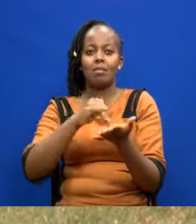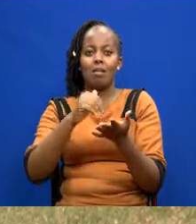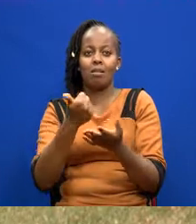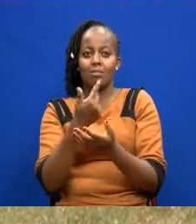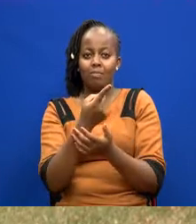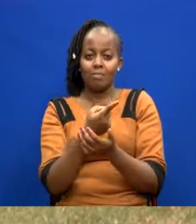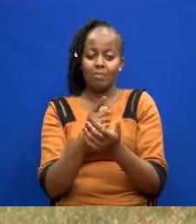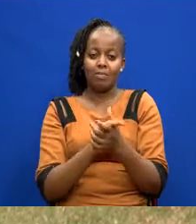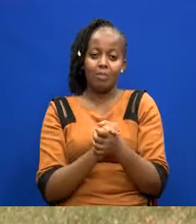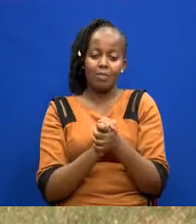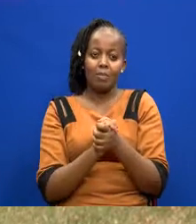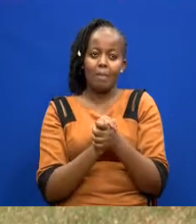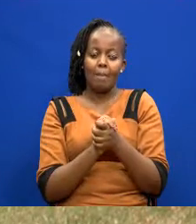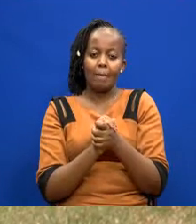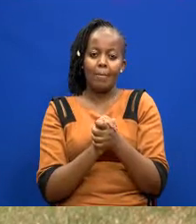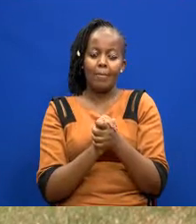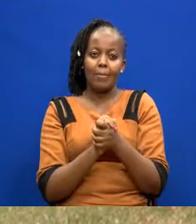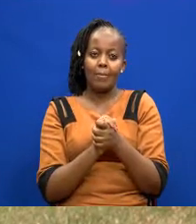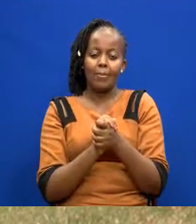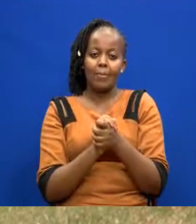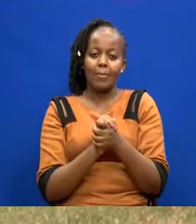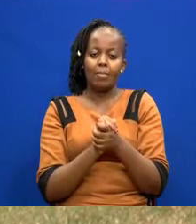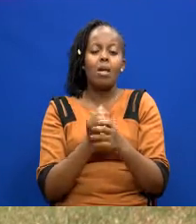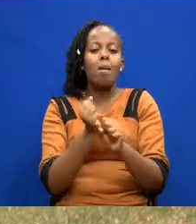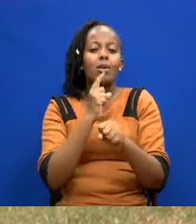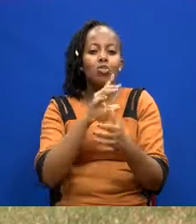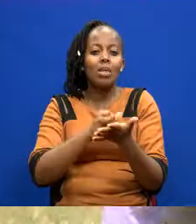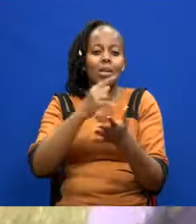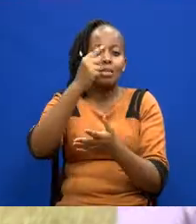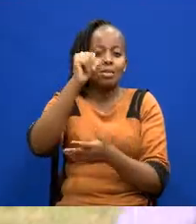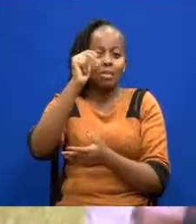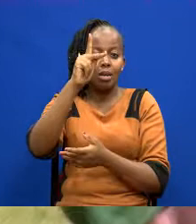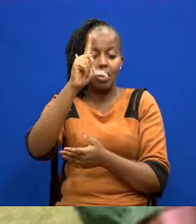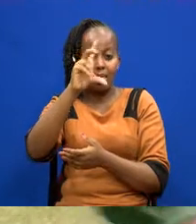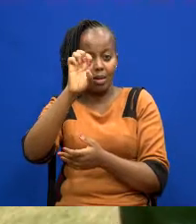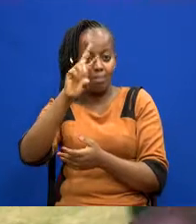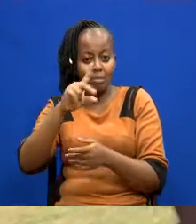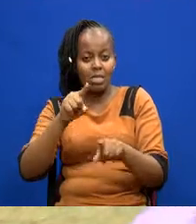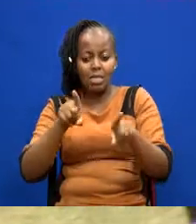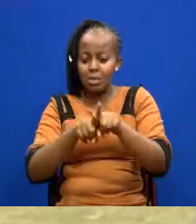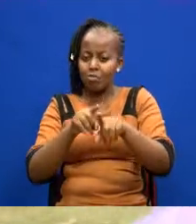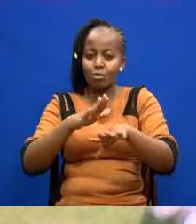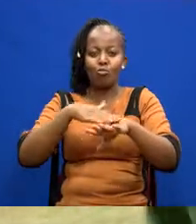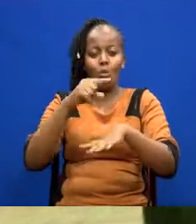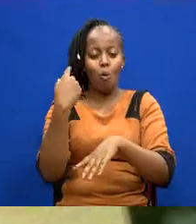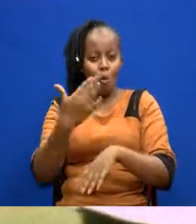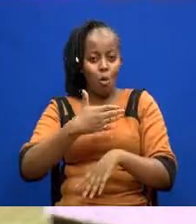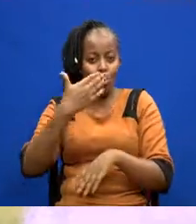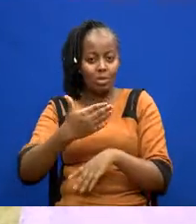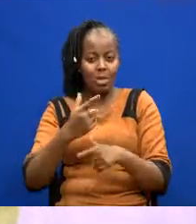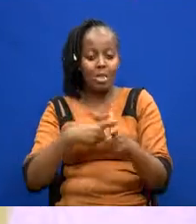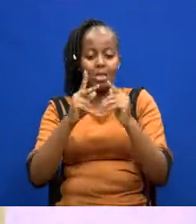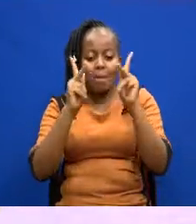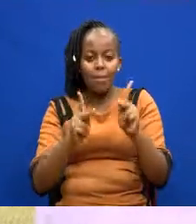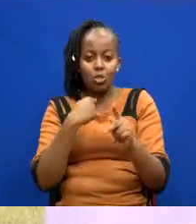finally. Good, go down. Always sure the tackler is on top, brilliant. We are going to swap around. Someone else